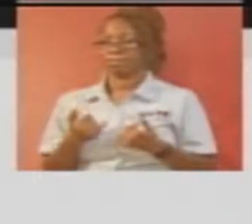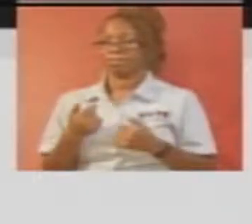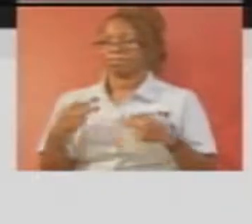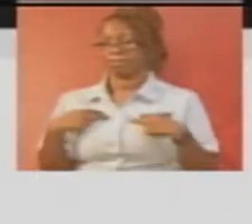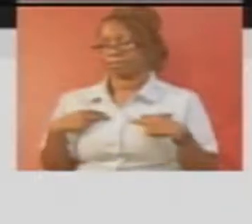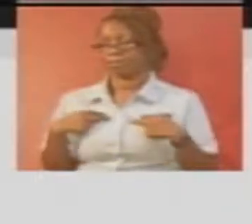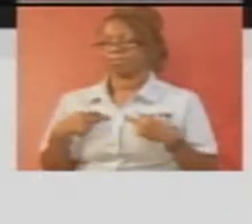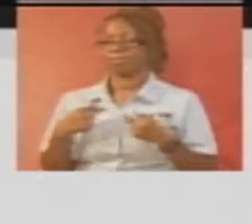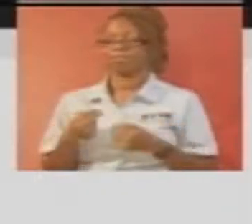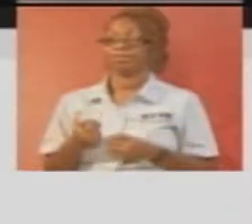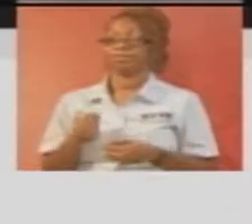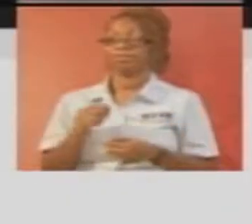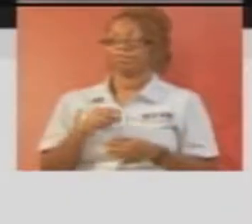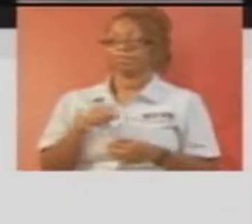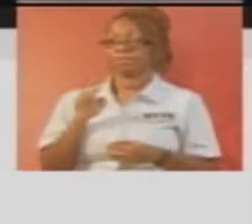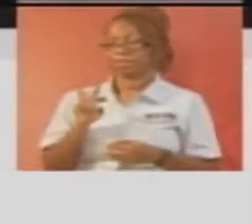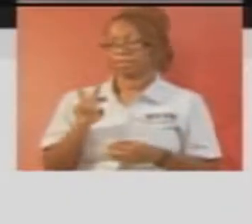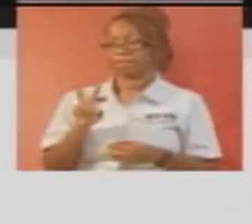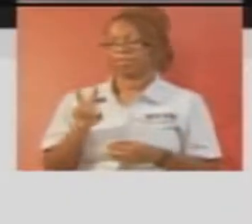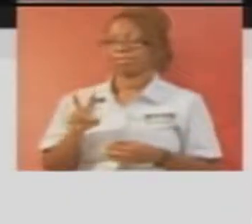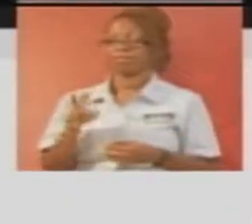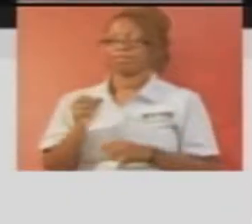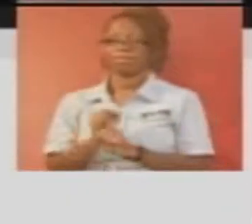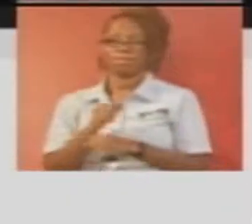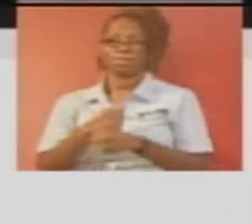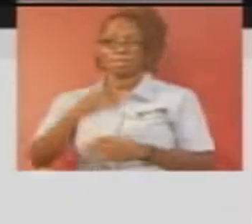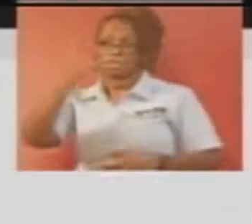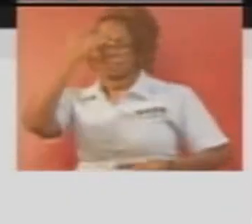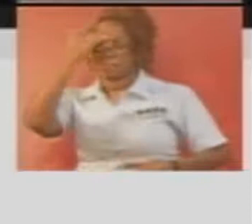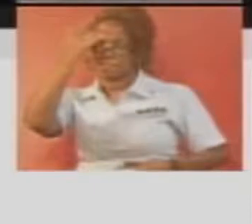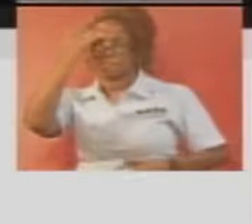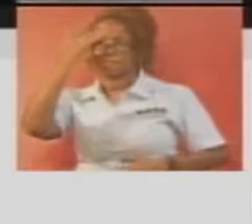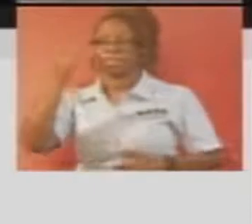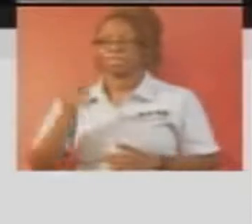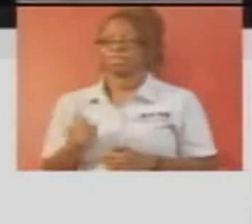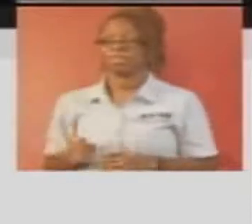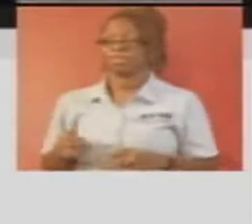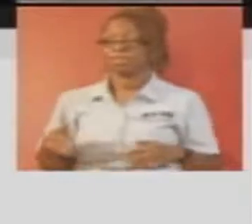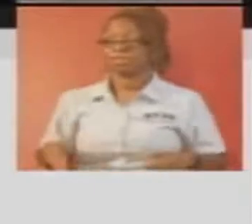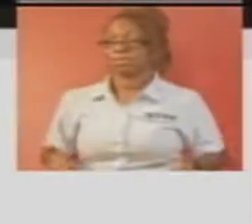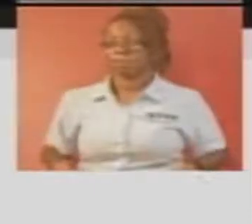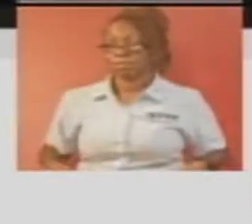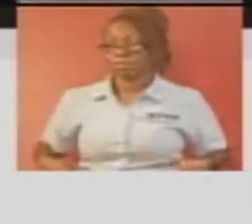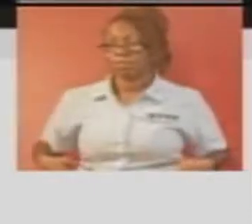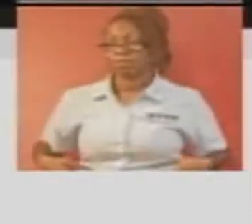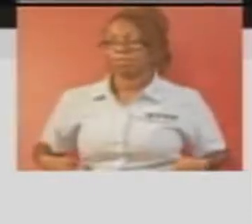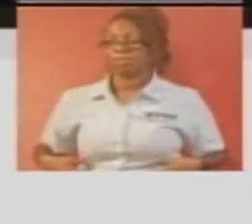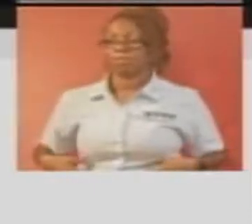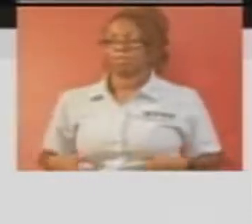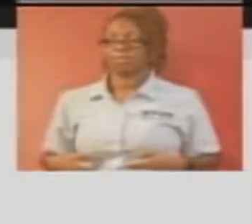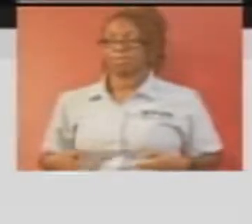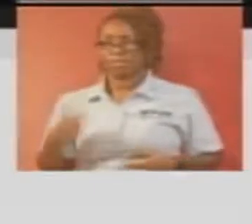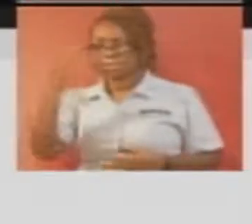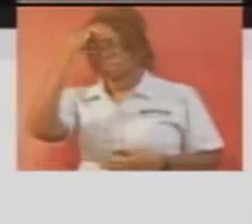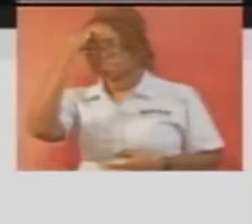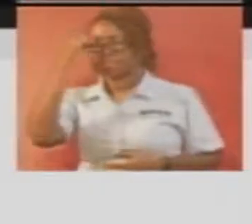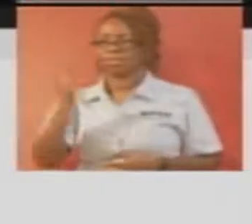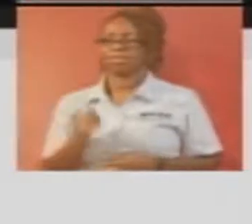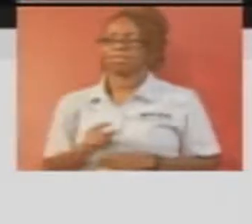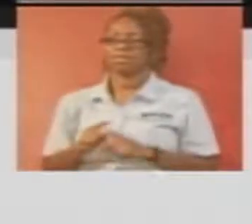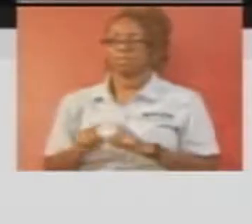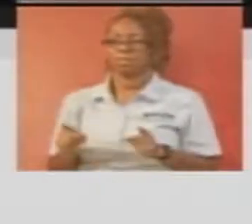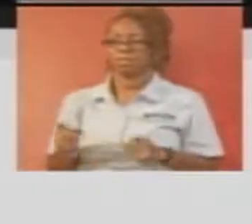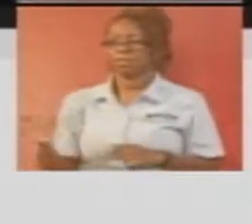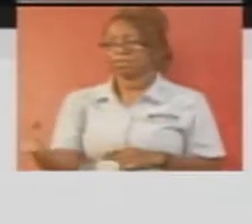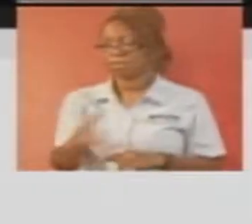infects chimps, and it would cause common cold in them. However, it has been modified so that it does not cause disease and it